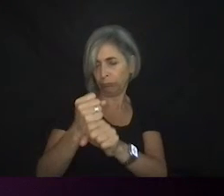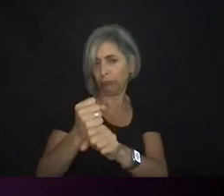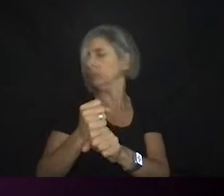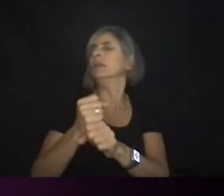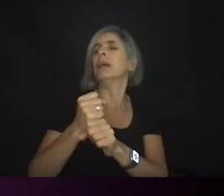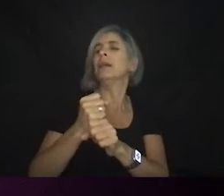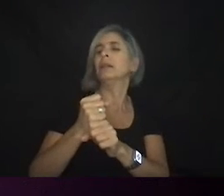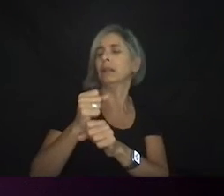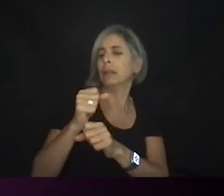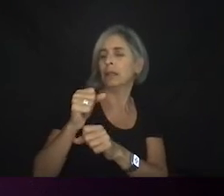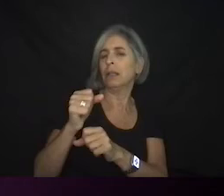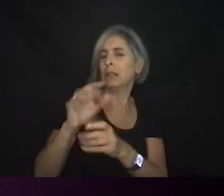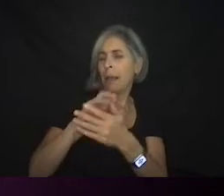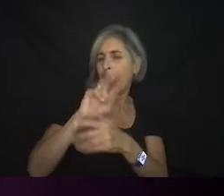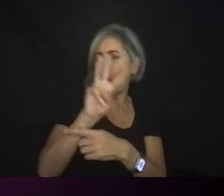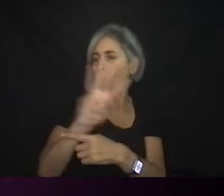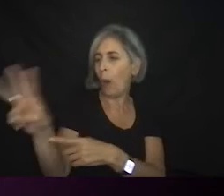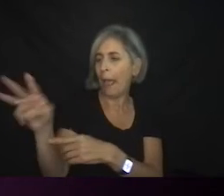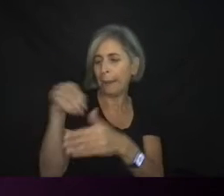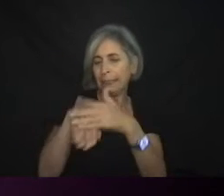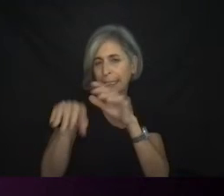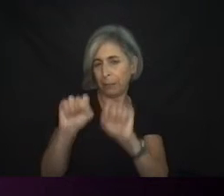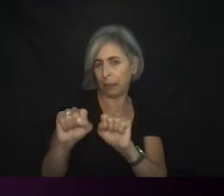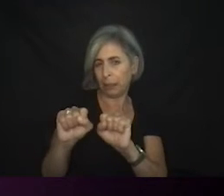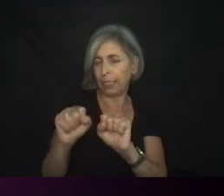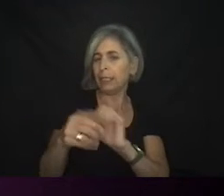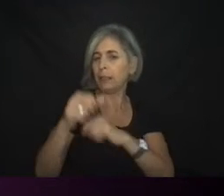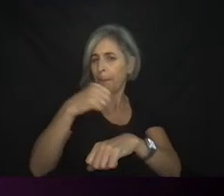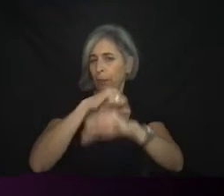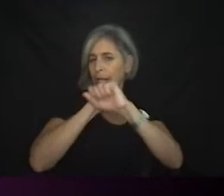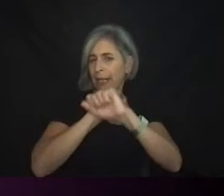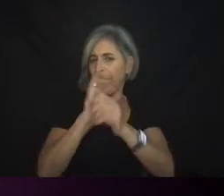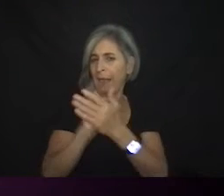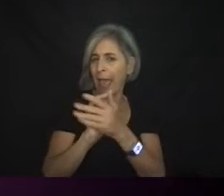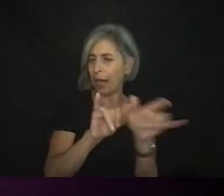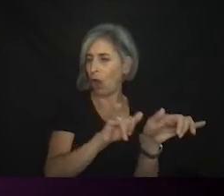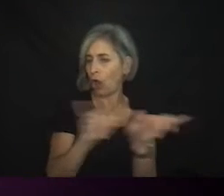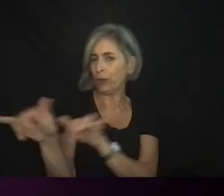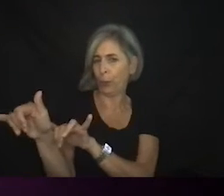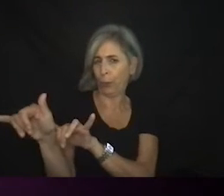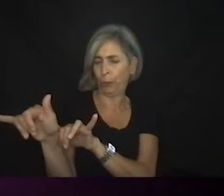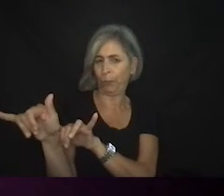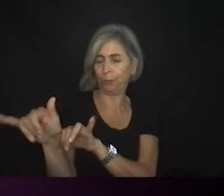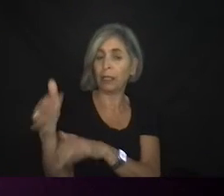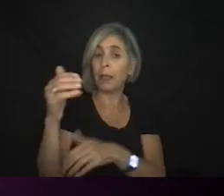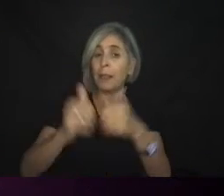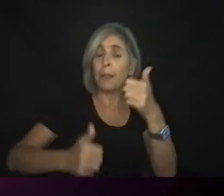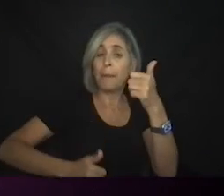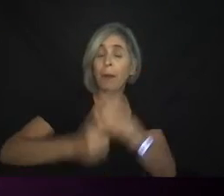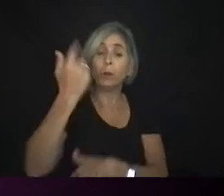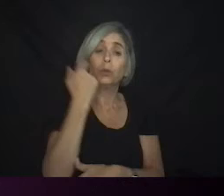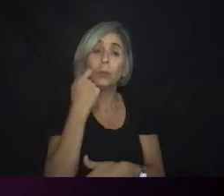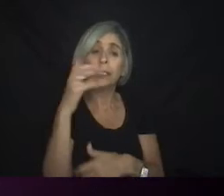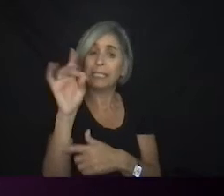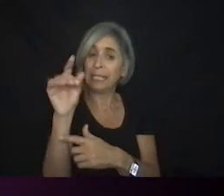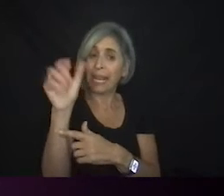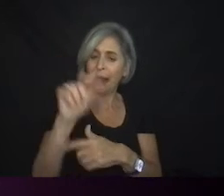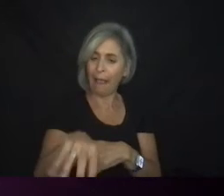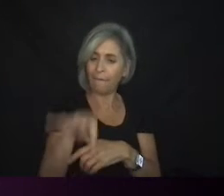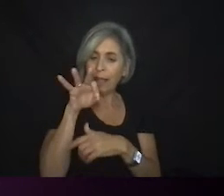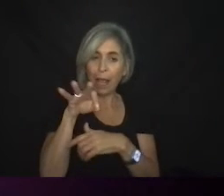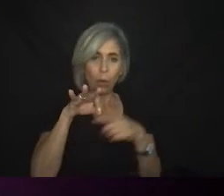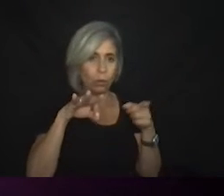protections around web-related accessibility in a lot of ways. So this is some most recent data that I was able to